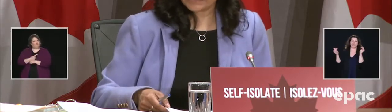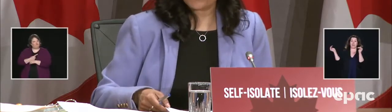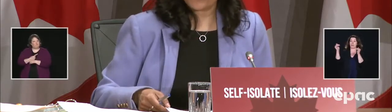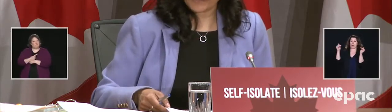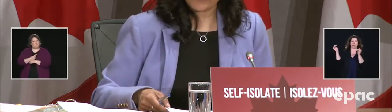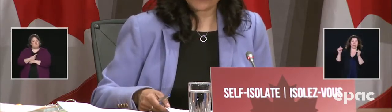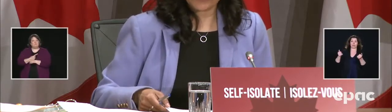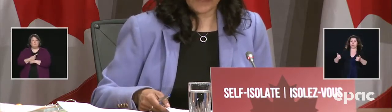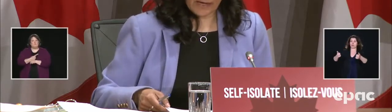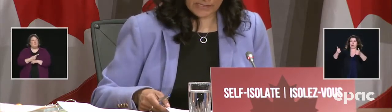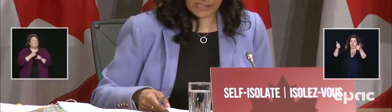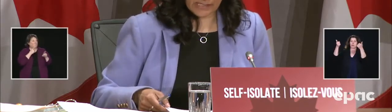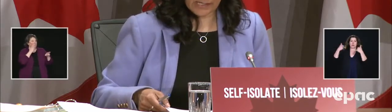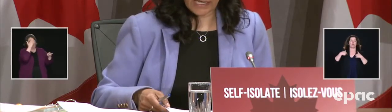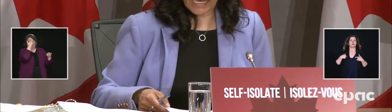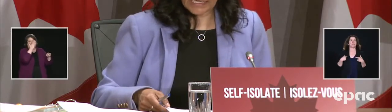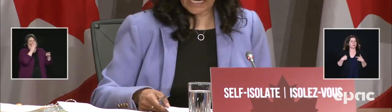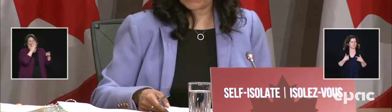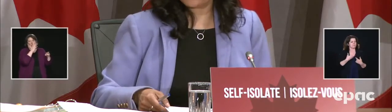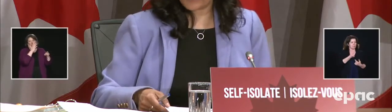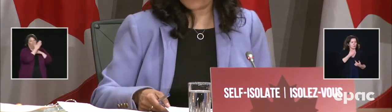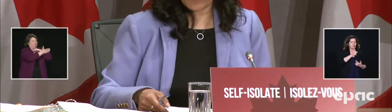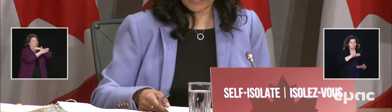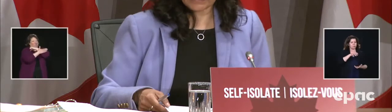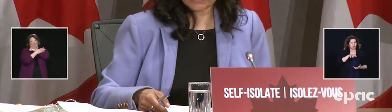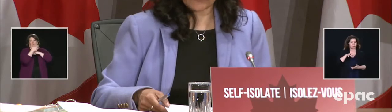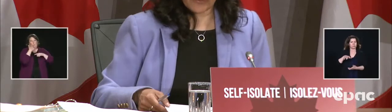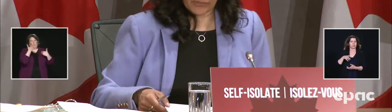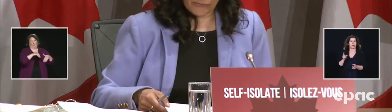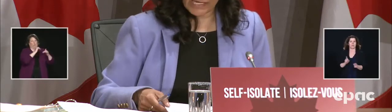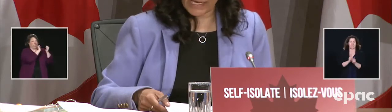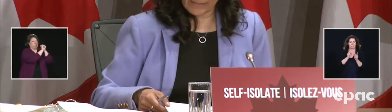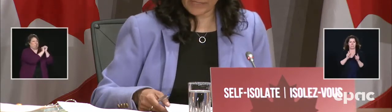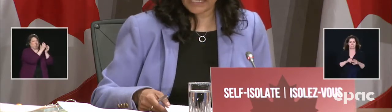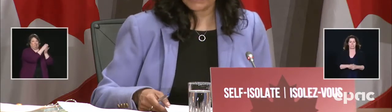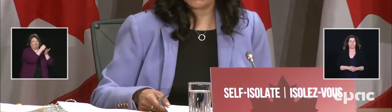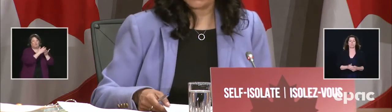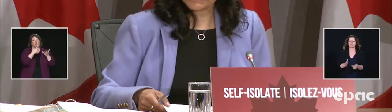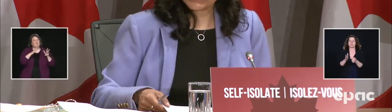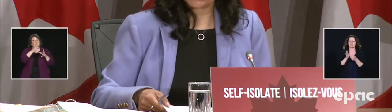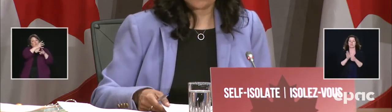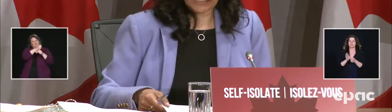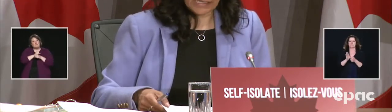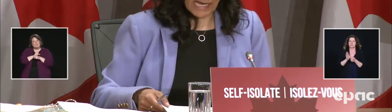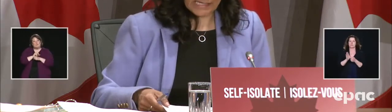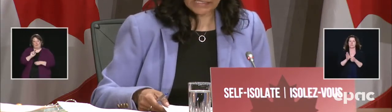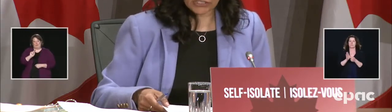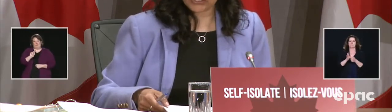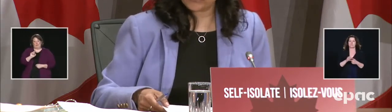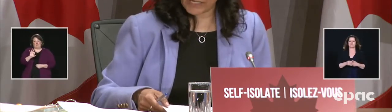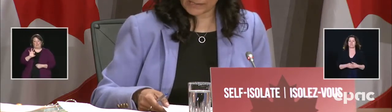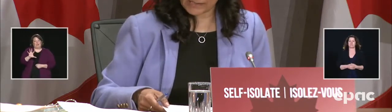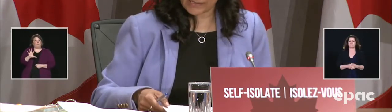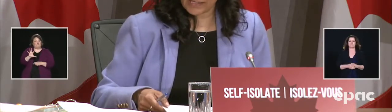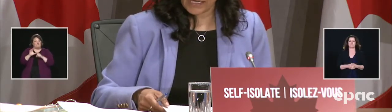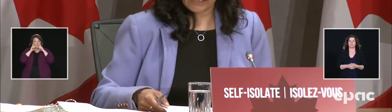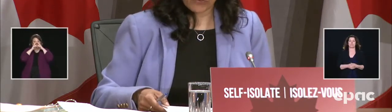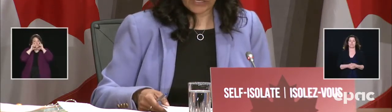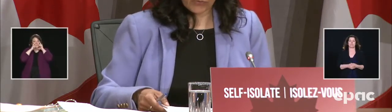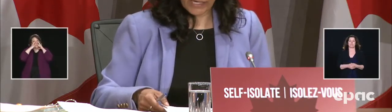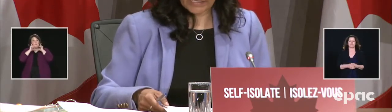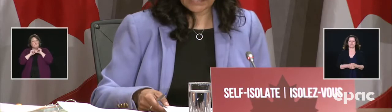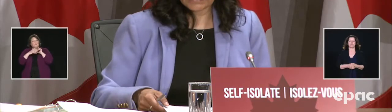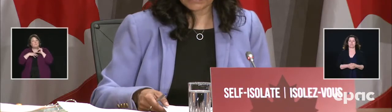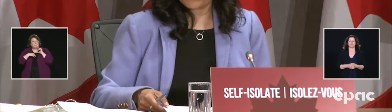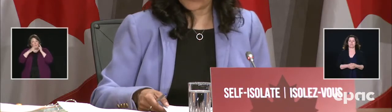we've received 500,000 N95 masks from 3M in each of the last 2 months, and